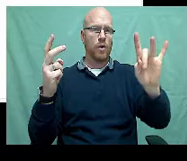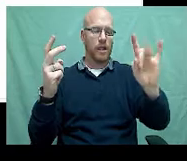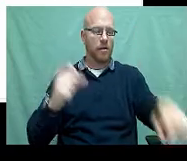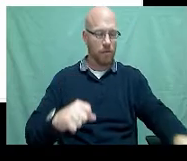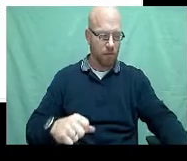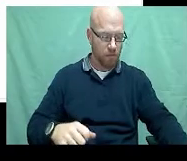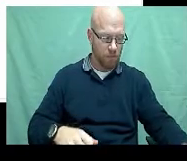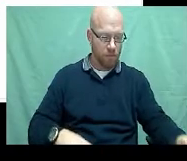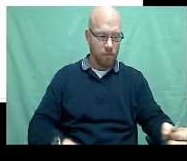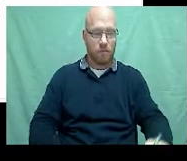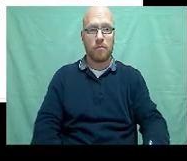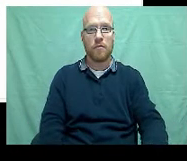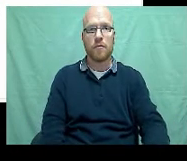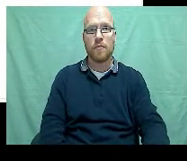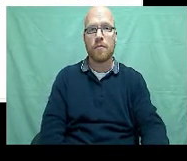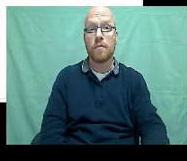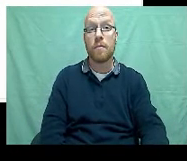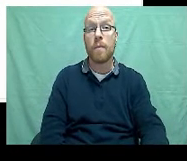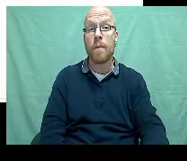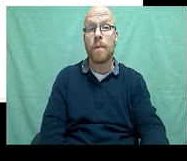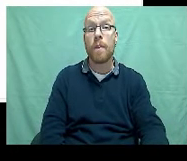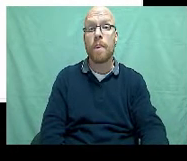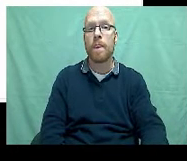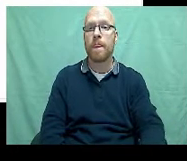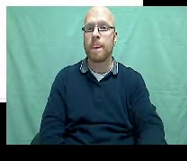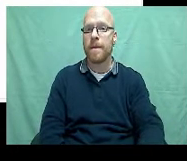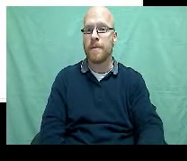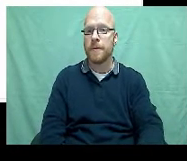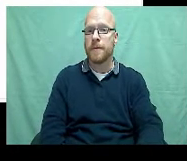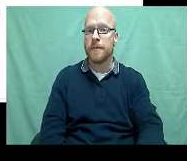squared, we'll bring that down, and 28, we'll bring that down as well.